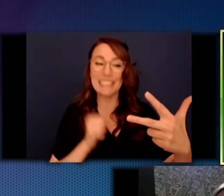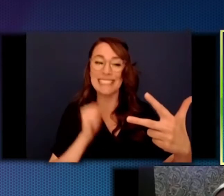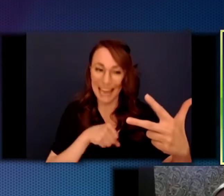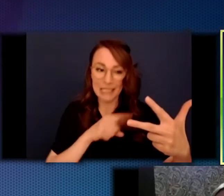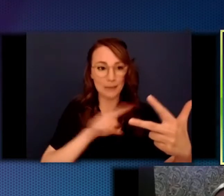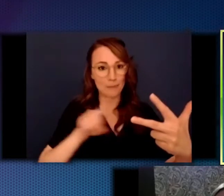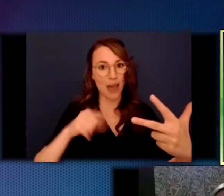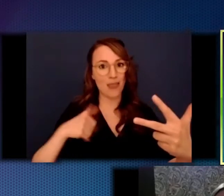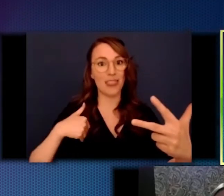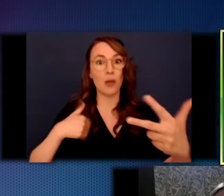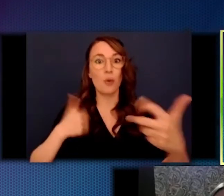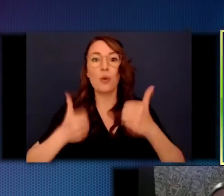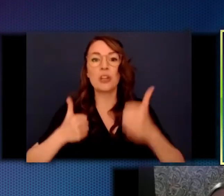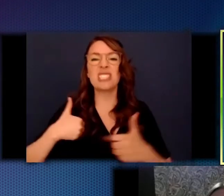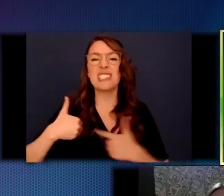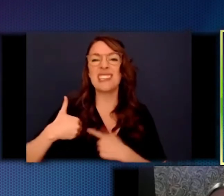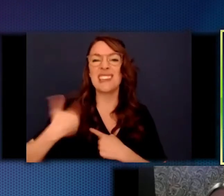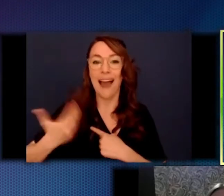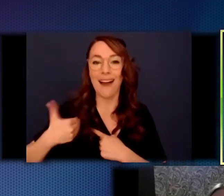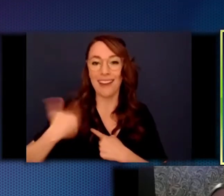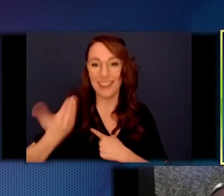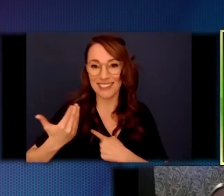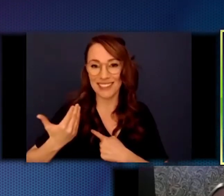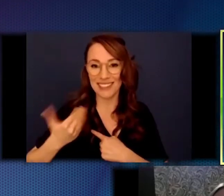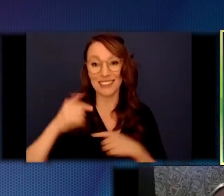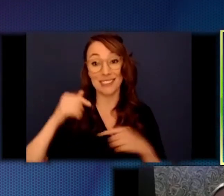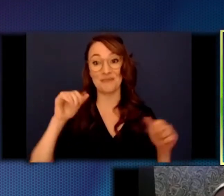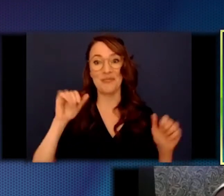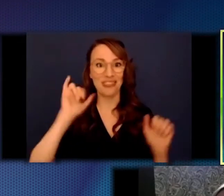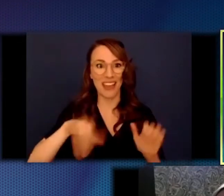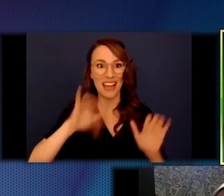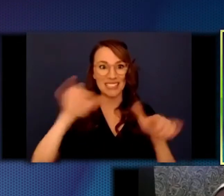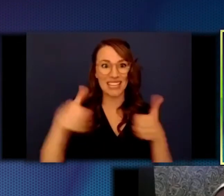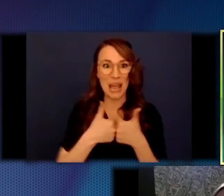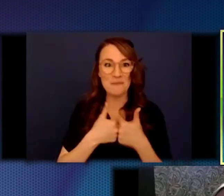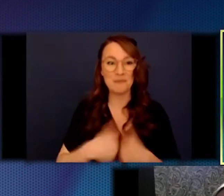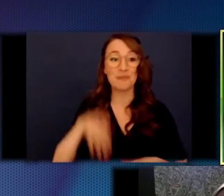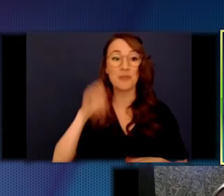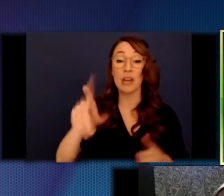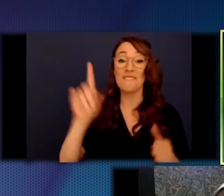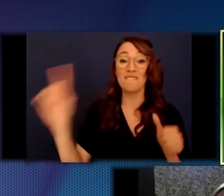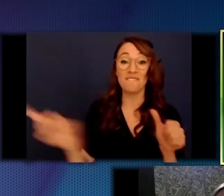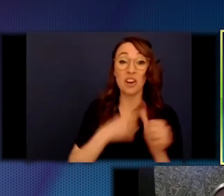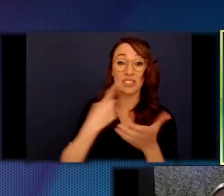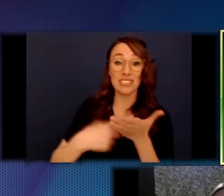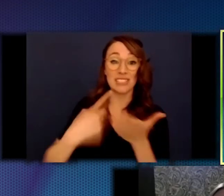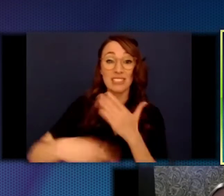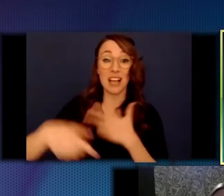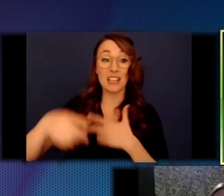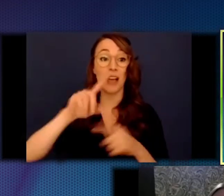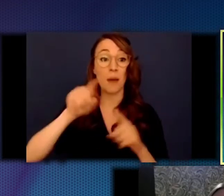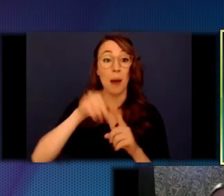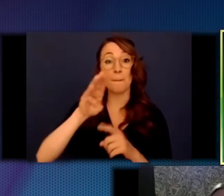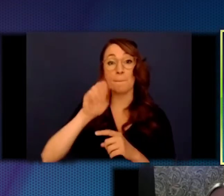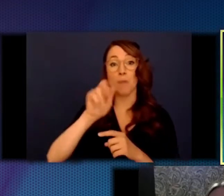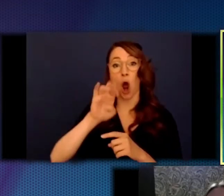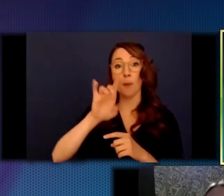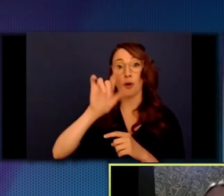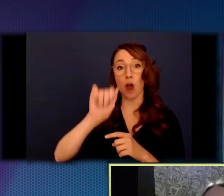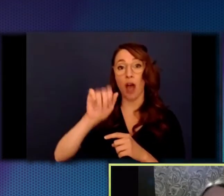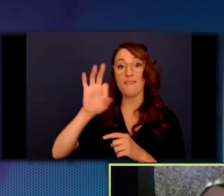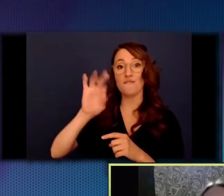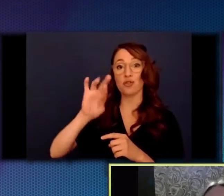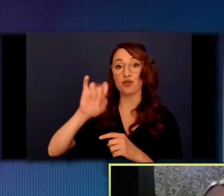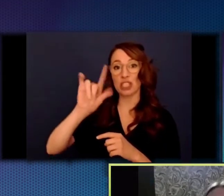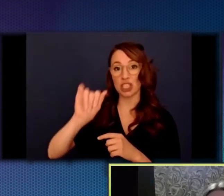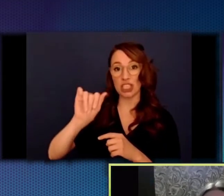game. Now, first to tell us about the Barbara Fritchie house is Allison. Thanks,